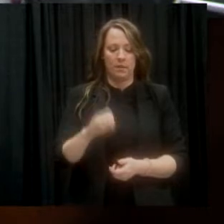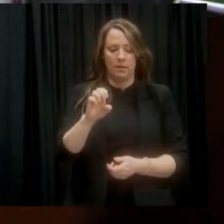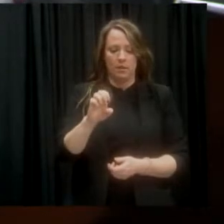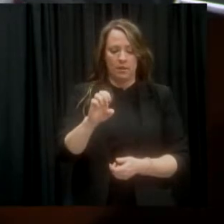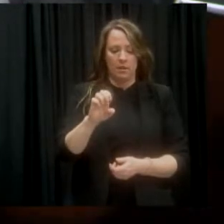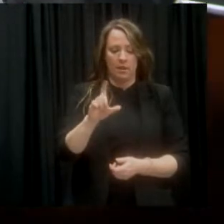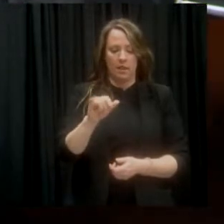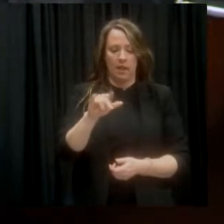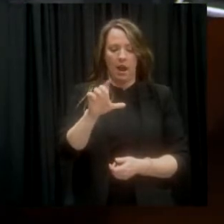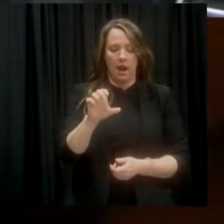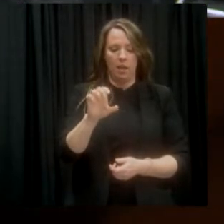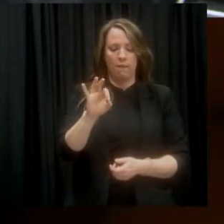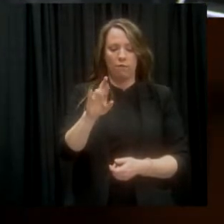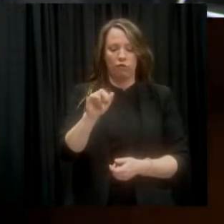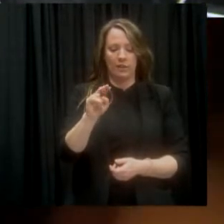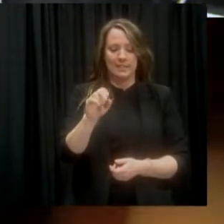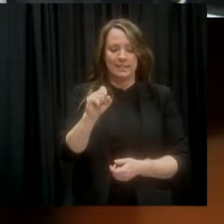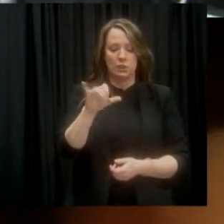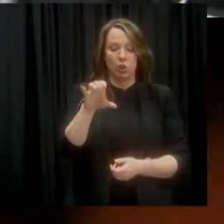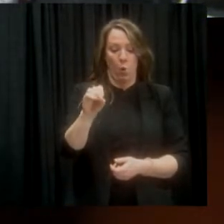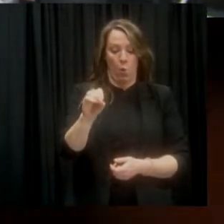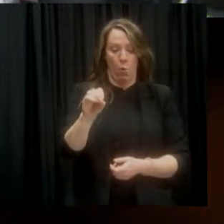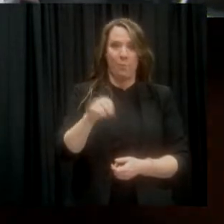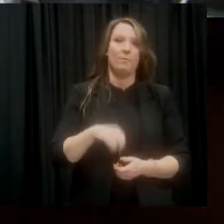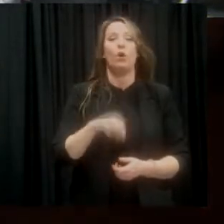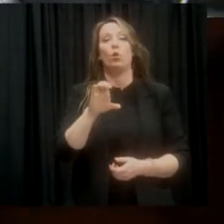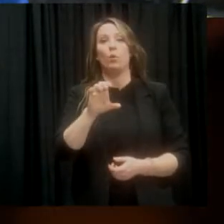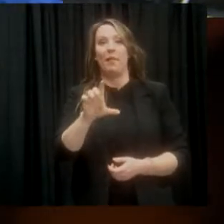Elial Francisco, cum laude.